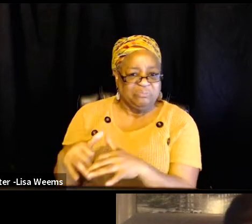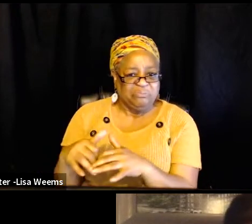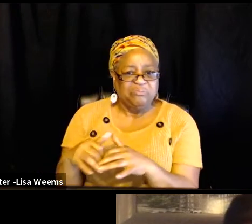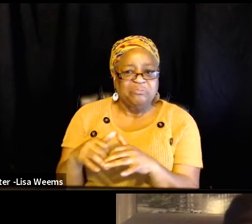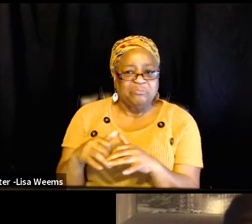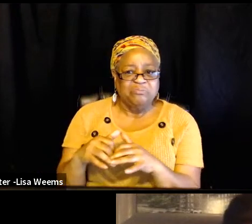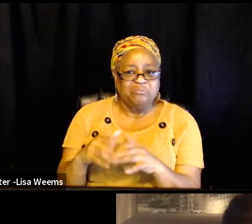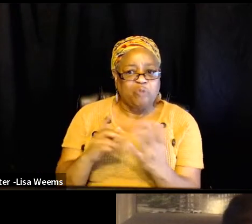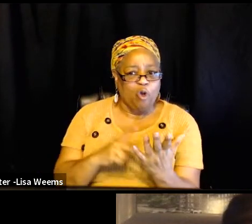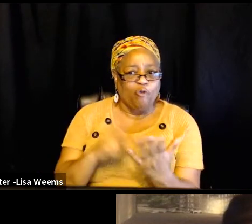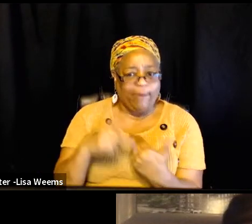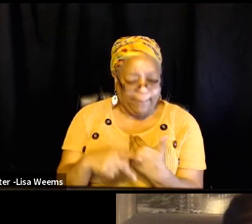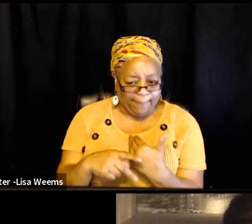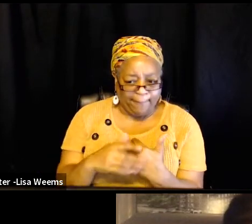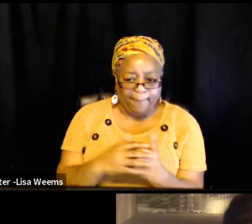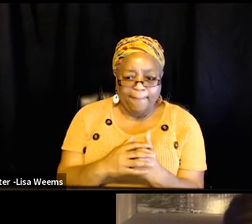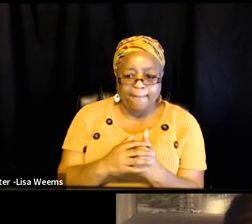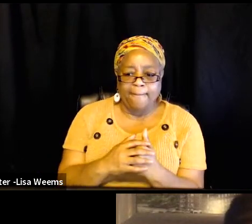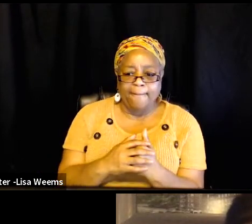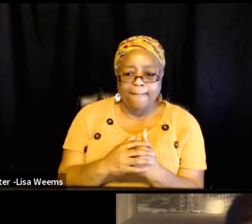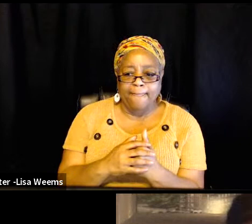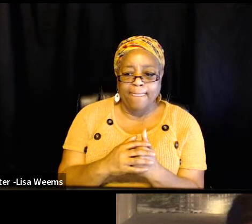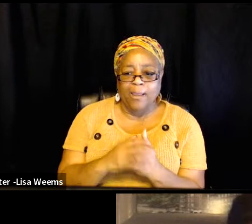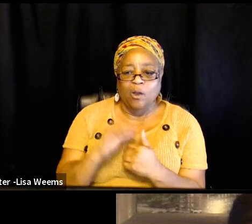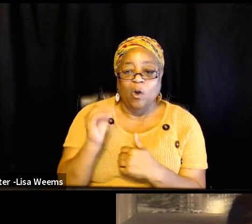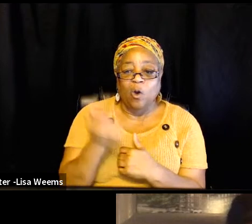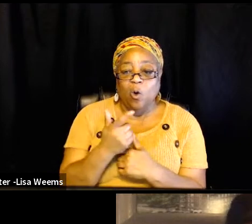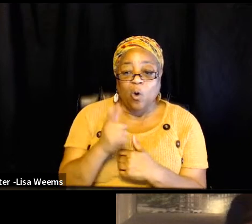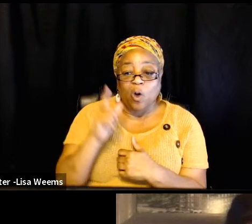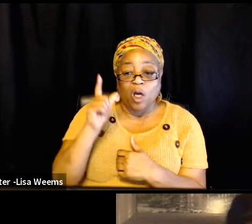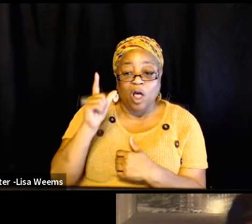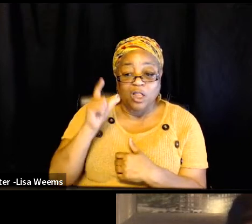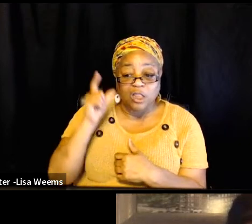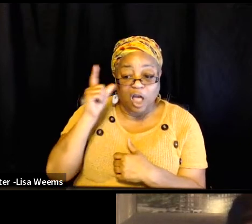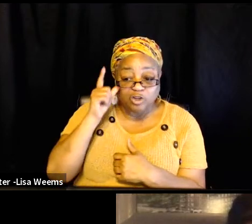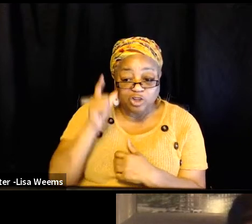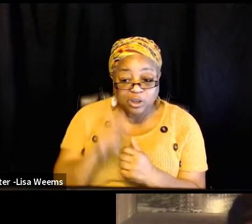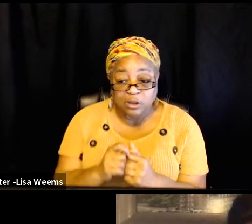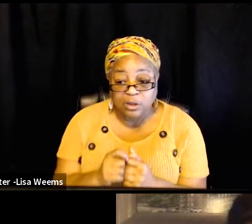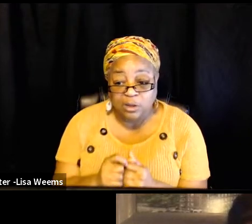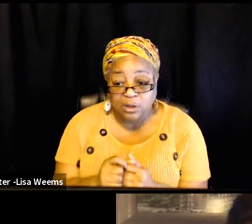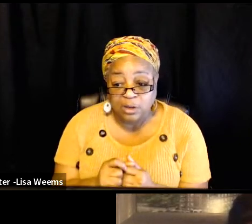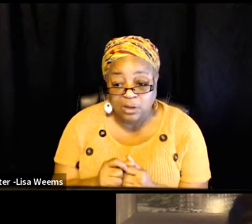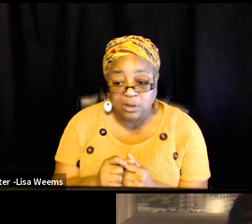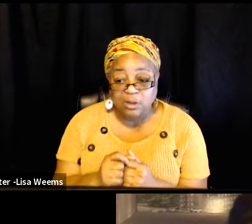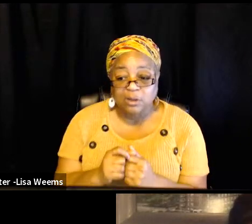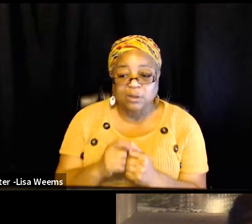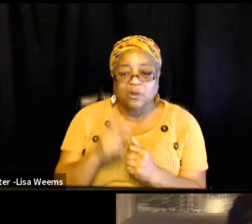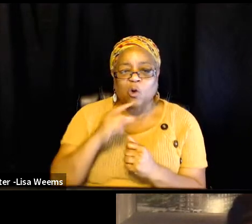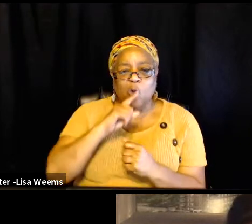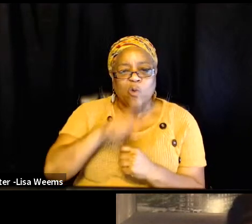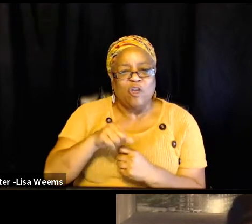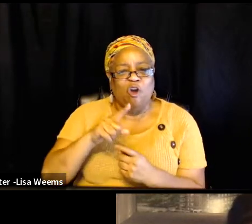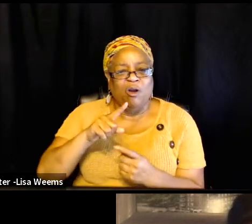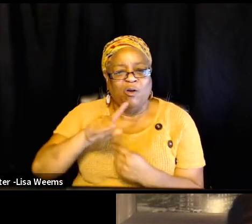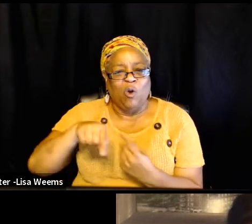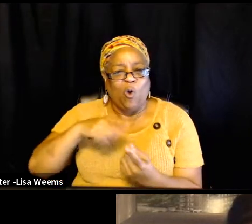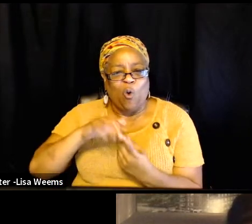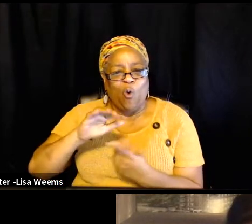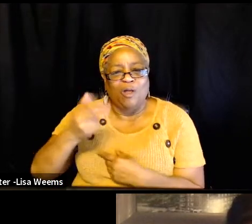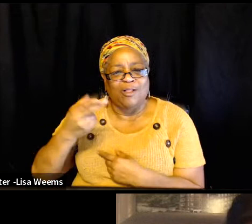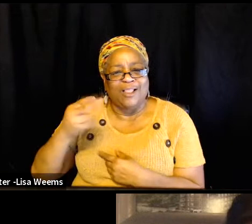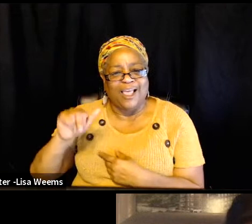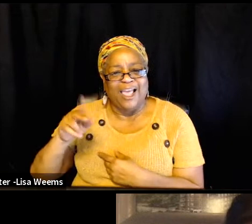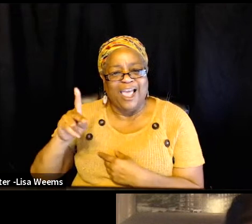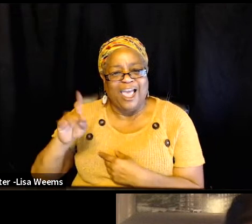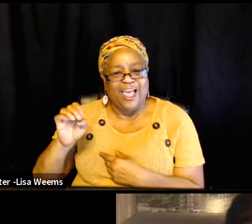Because our logic, I think, was, you know, we are our own hedgehogs in a certain way. We know many different specific things. We know how to